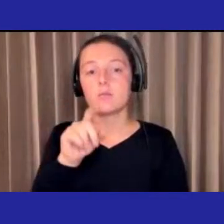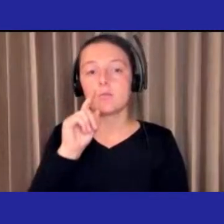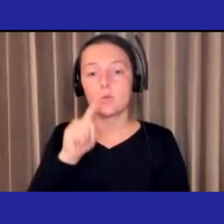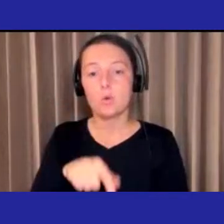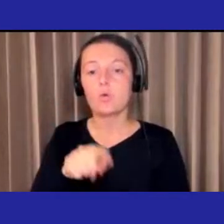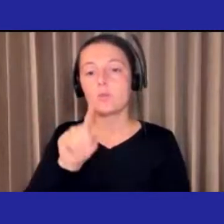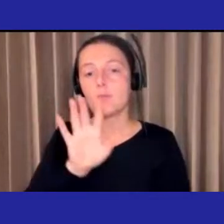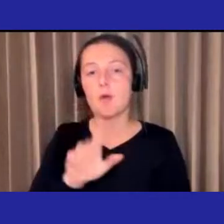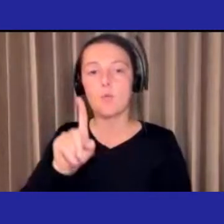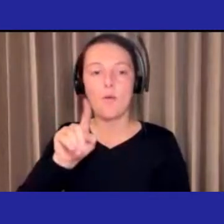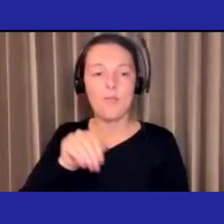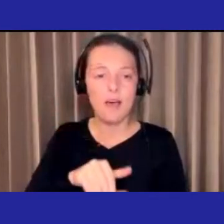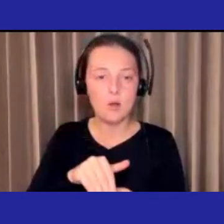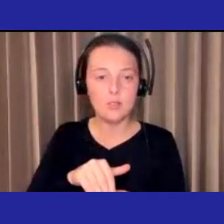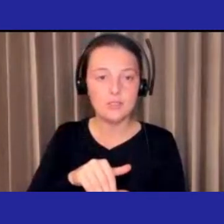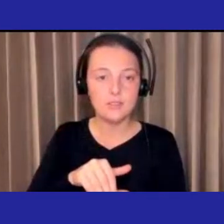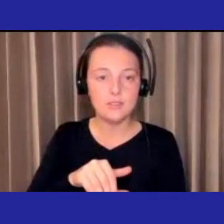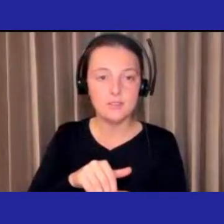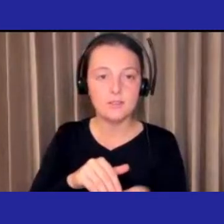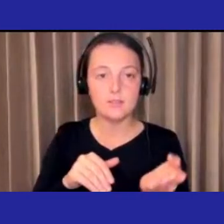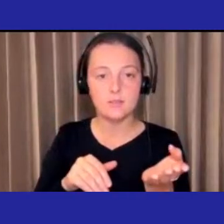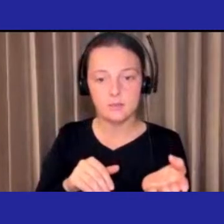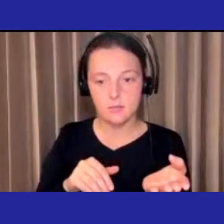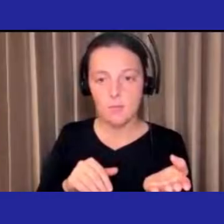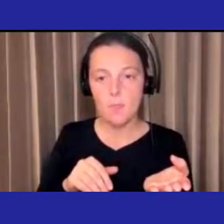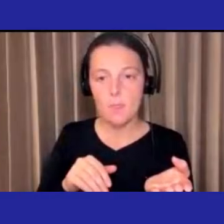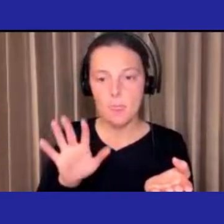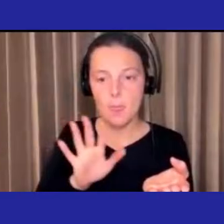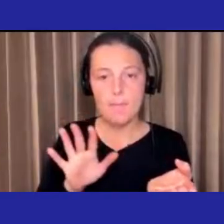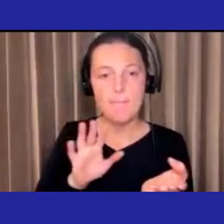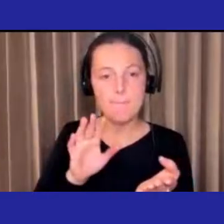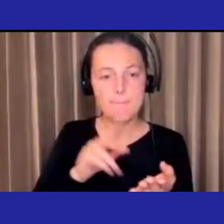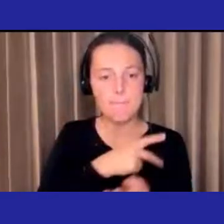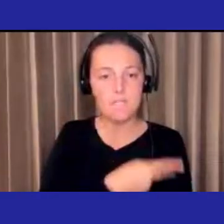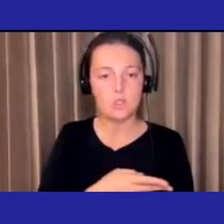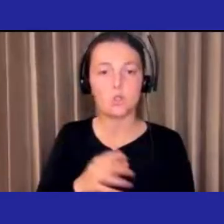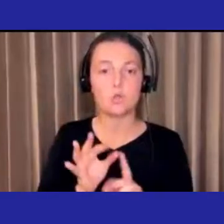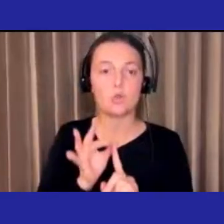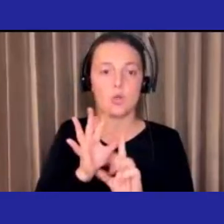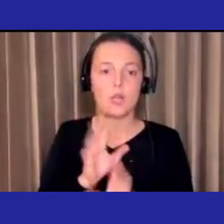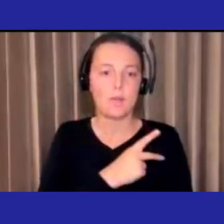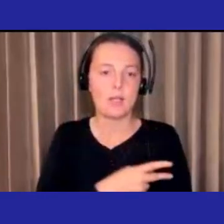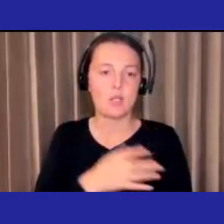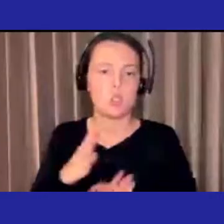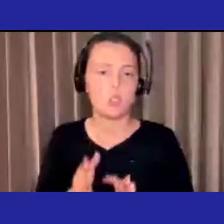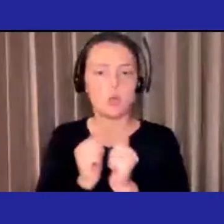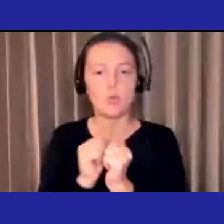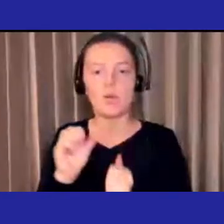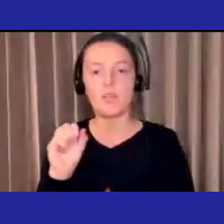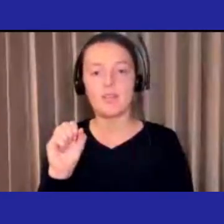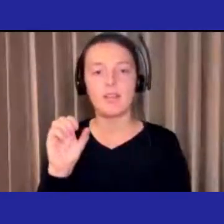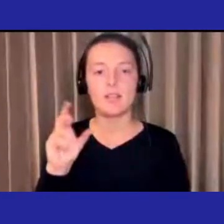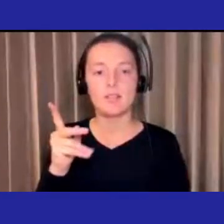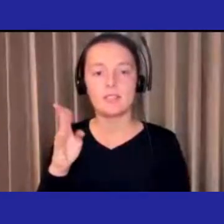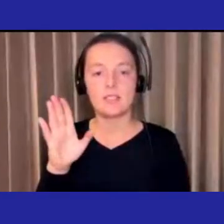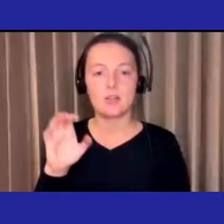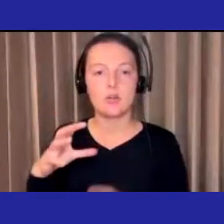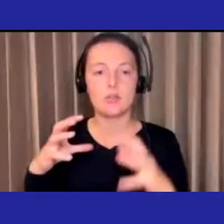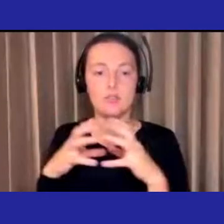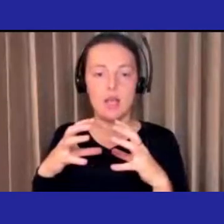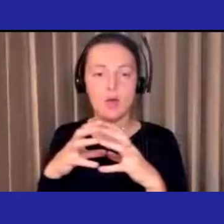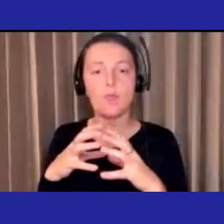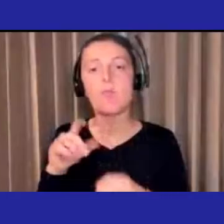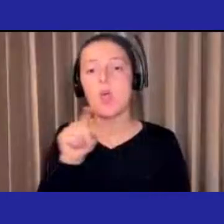unique patients with sickle cell, and those patients have accounted for over 17,000 encounters in the system. So if you look